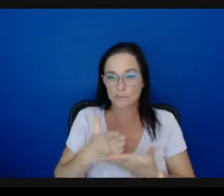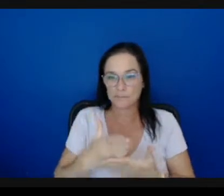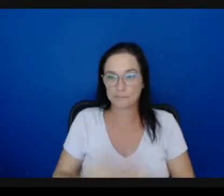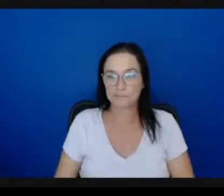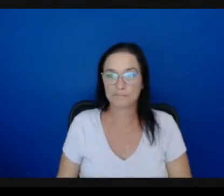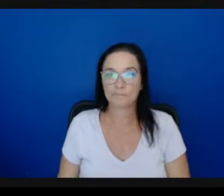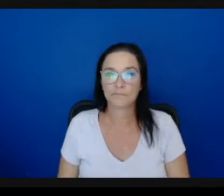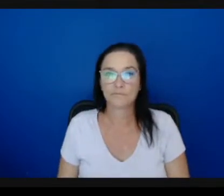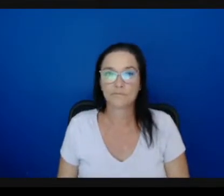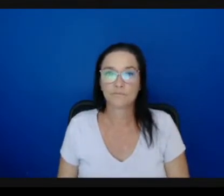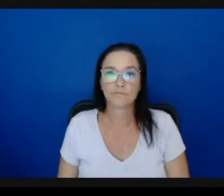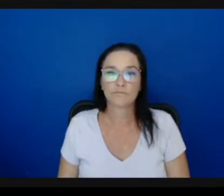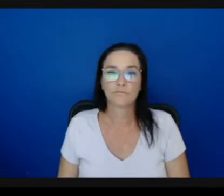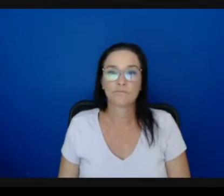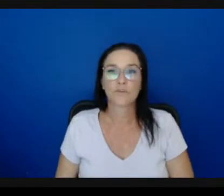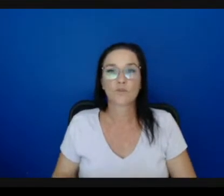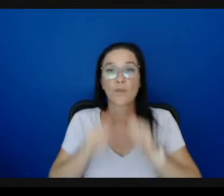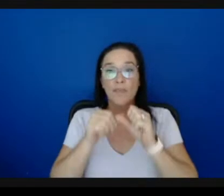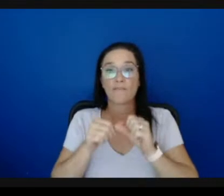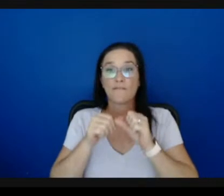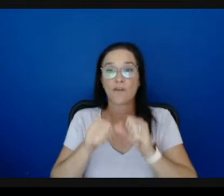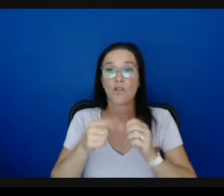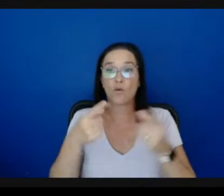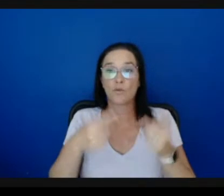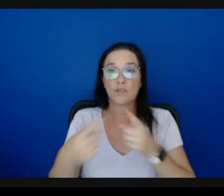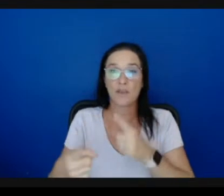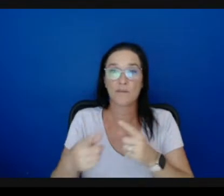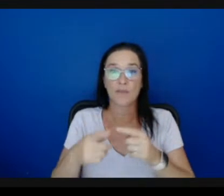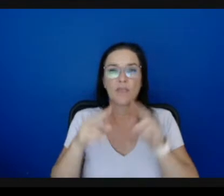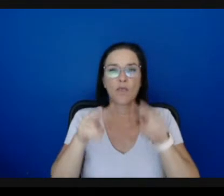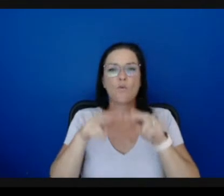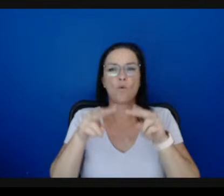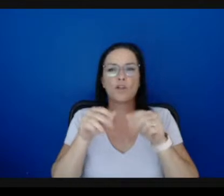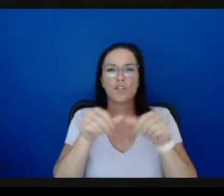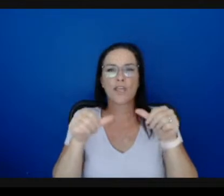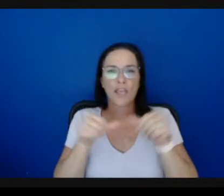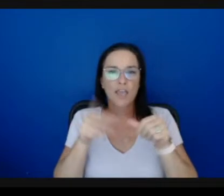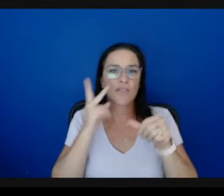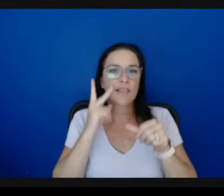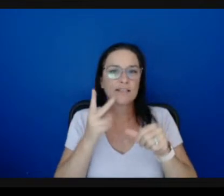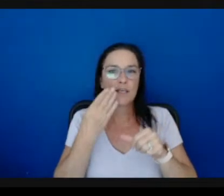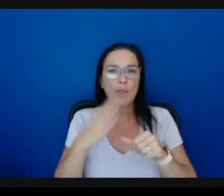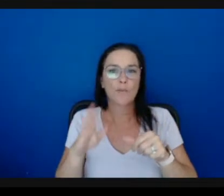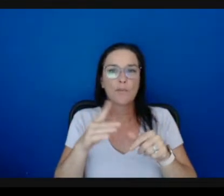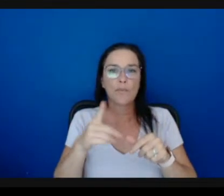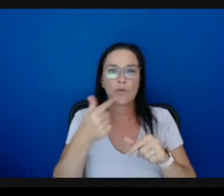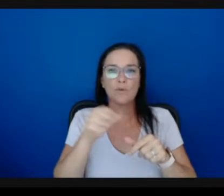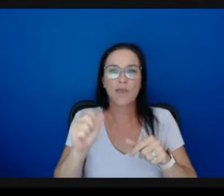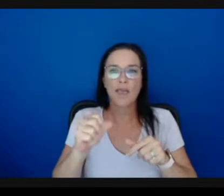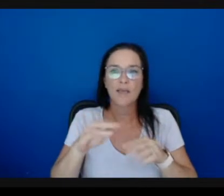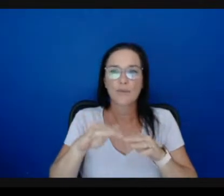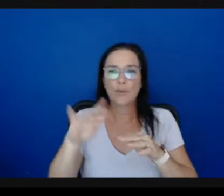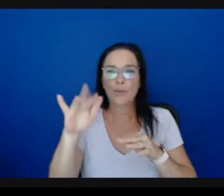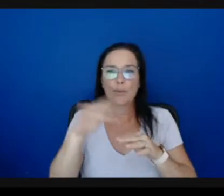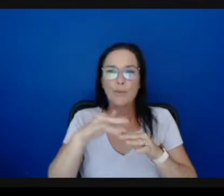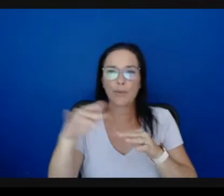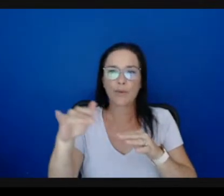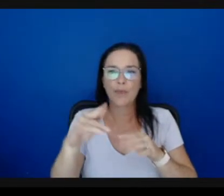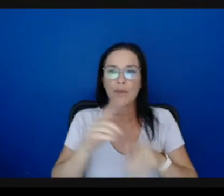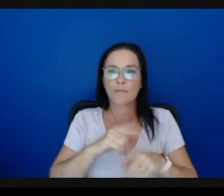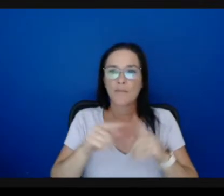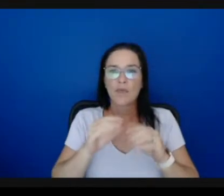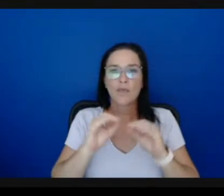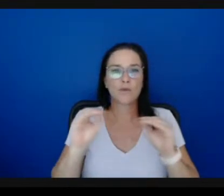So they follow what keeps happening there. So they monitor the area. They watch the blue gas flames at fissures near the farm, but there was no